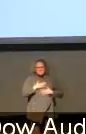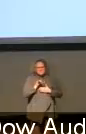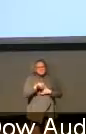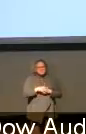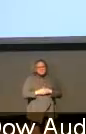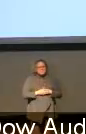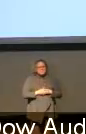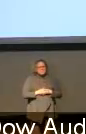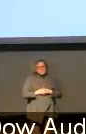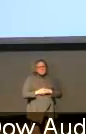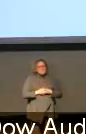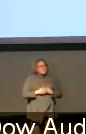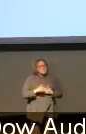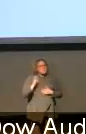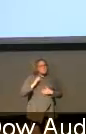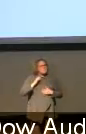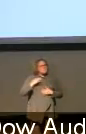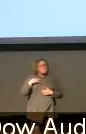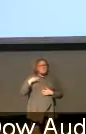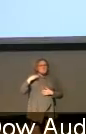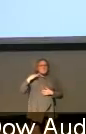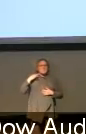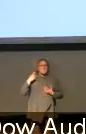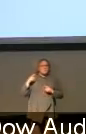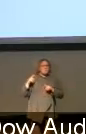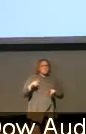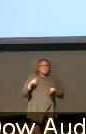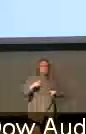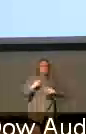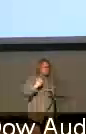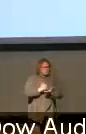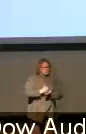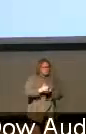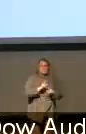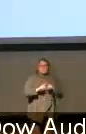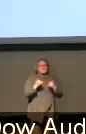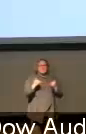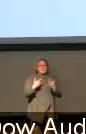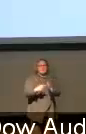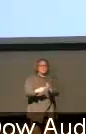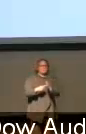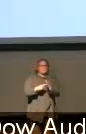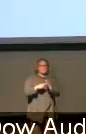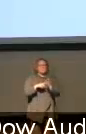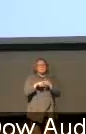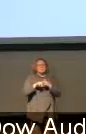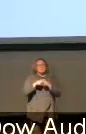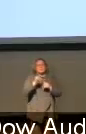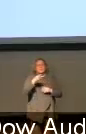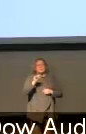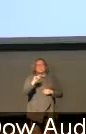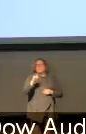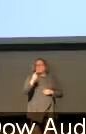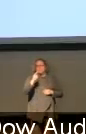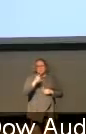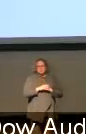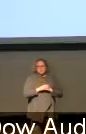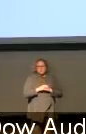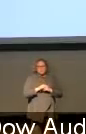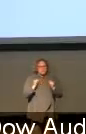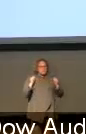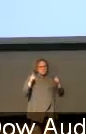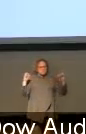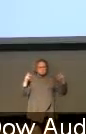have moved from a voluntary process to a mandatory process effective April 1st. All hands on